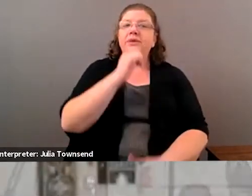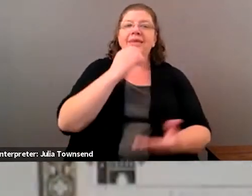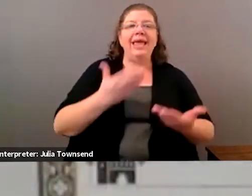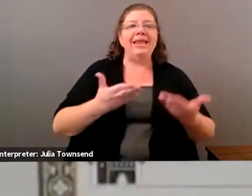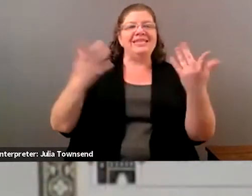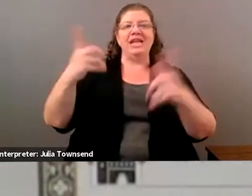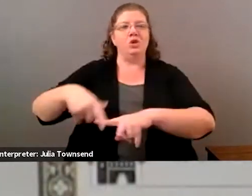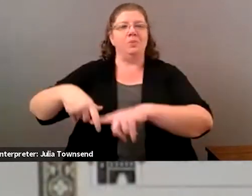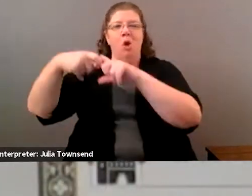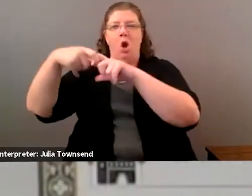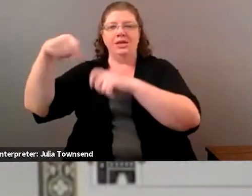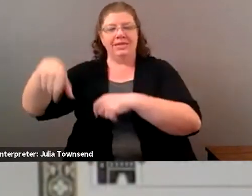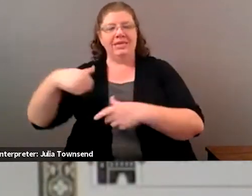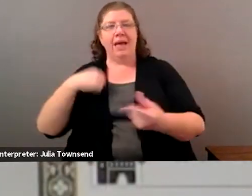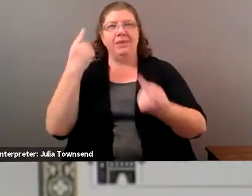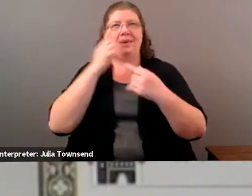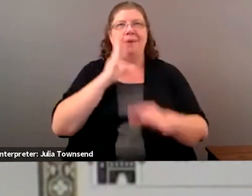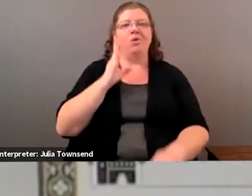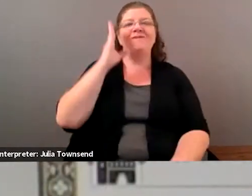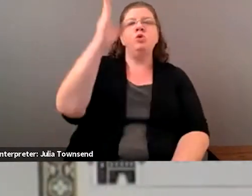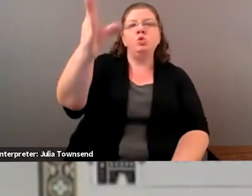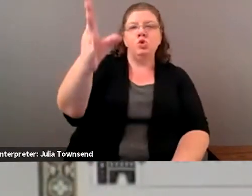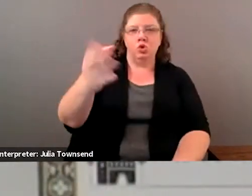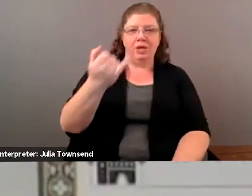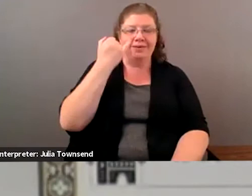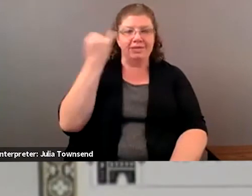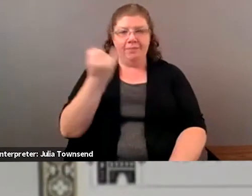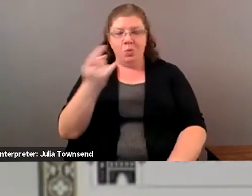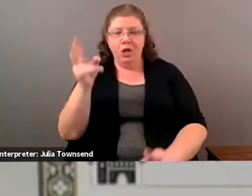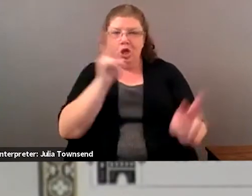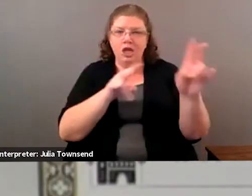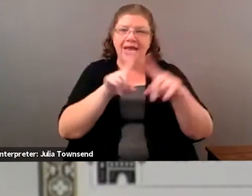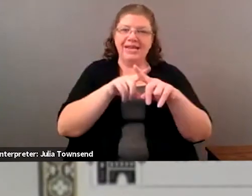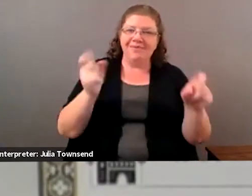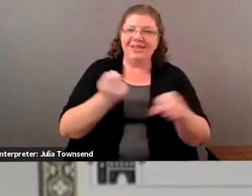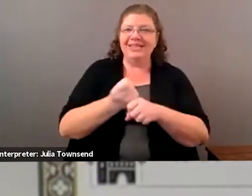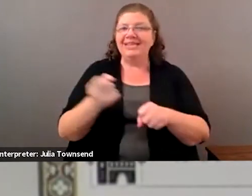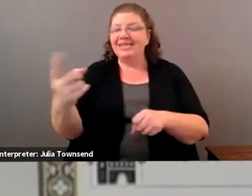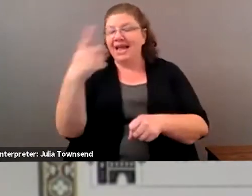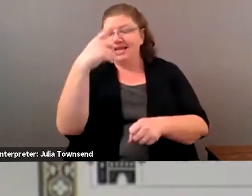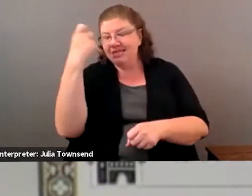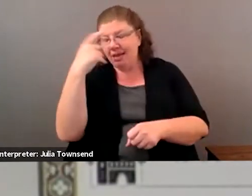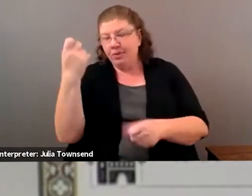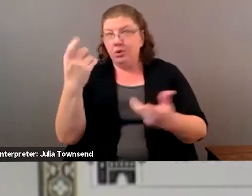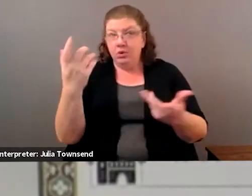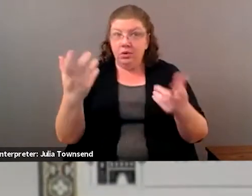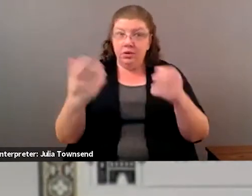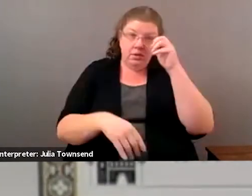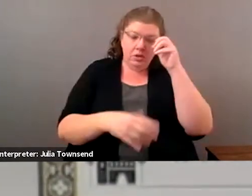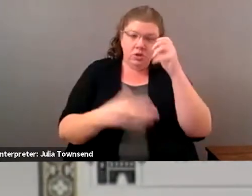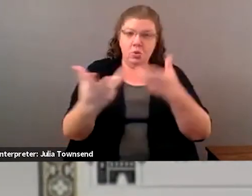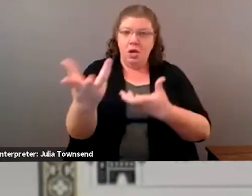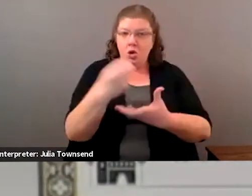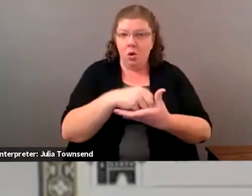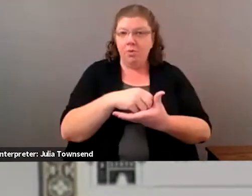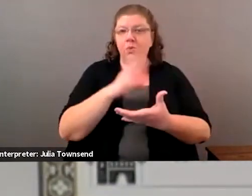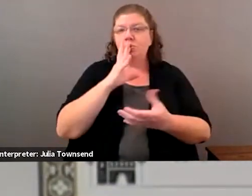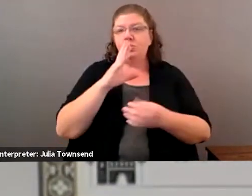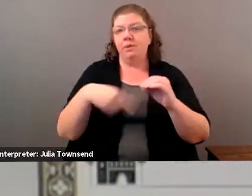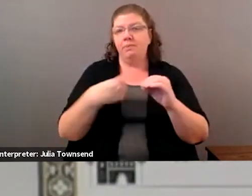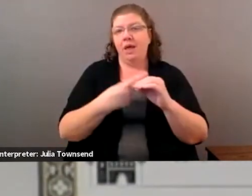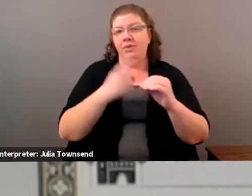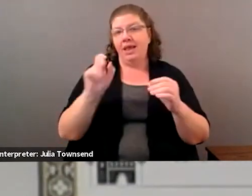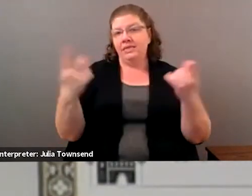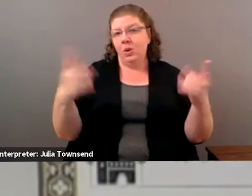just thinking in future in terms of that question. If it's something we look at a little differently next summer or something, to incorporate what you're talking about, that has to